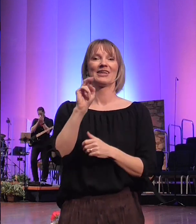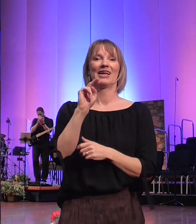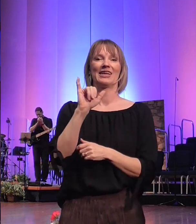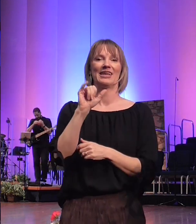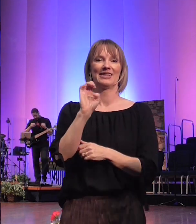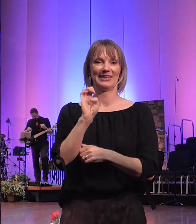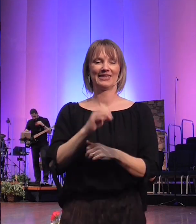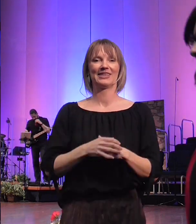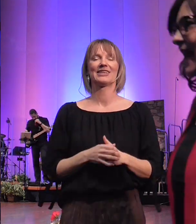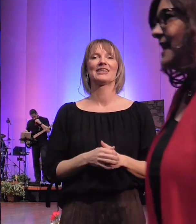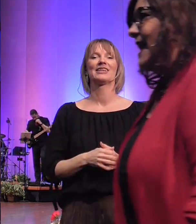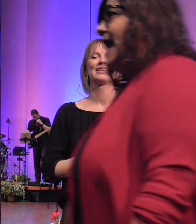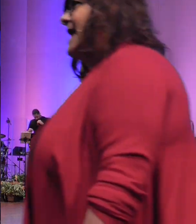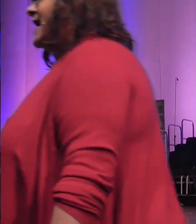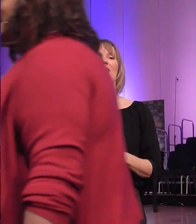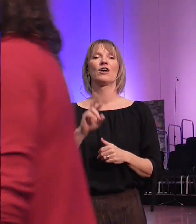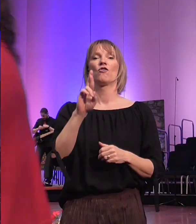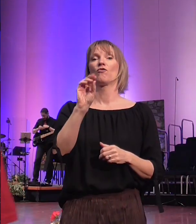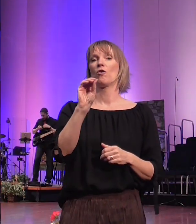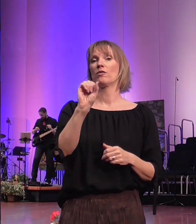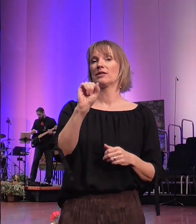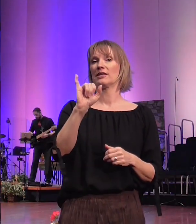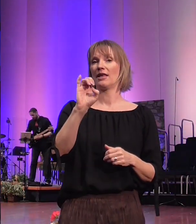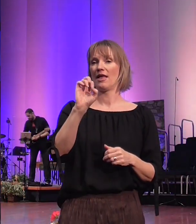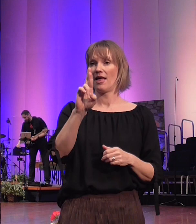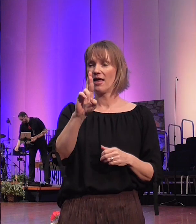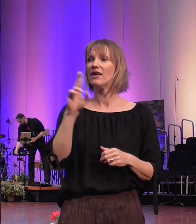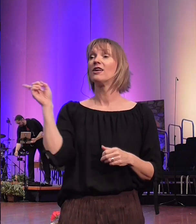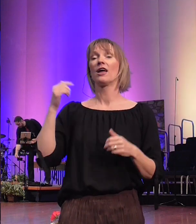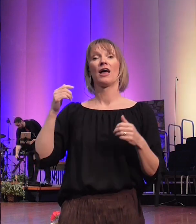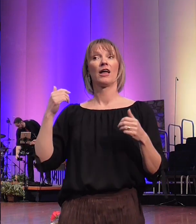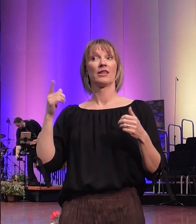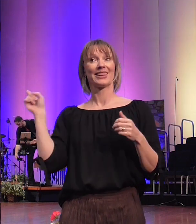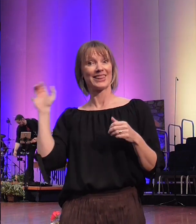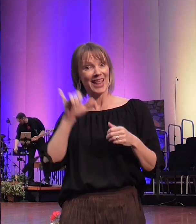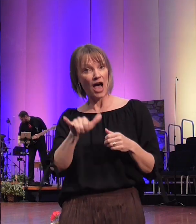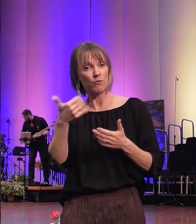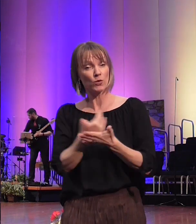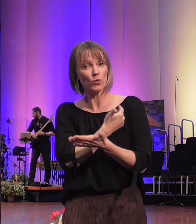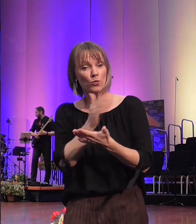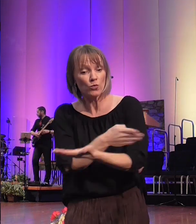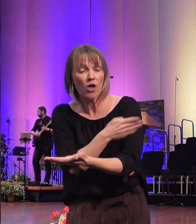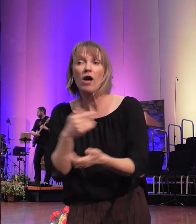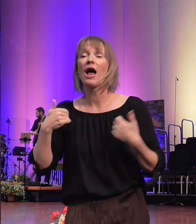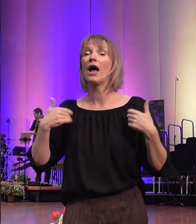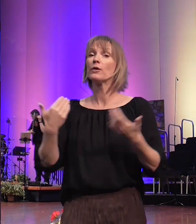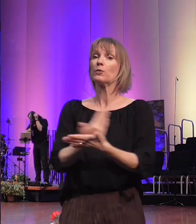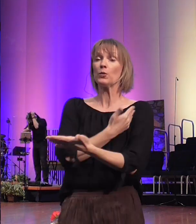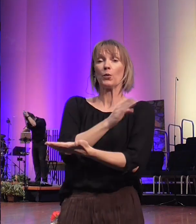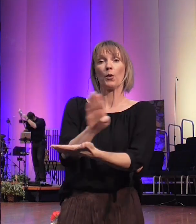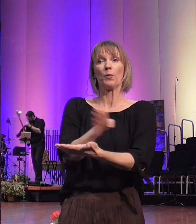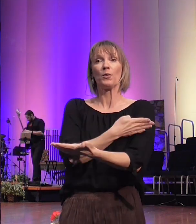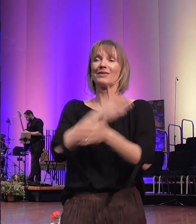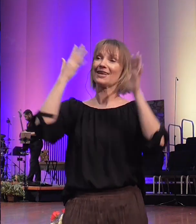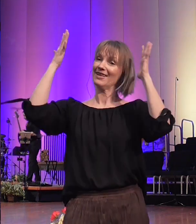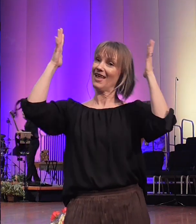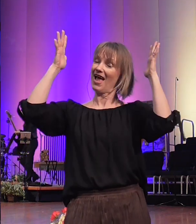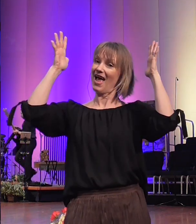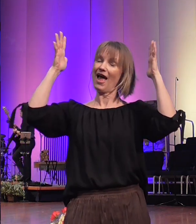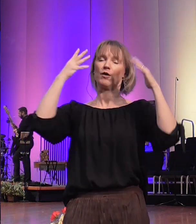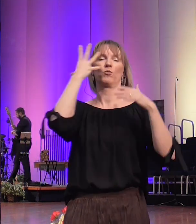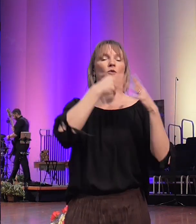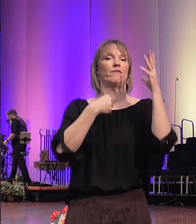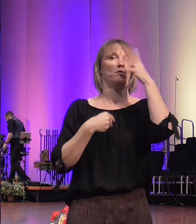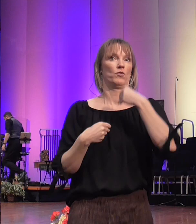Yes, Rosie, yeah. Hey, that's a new song. She's got new music. Yay, Denise. Beautiful. Thank you, thank